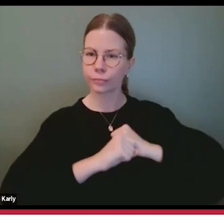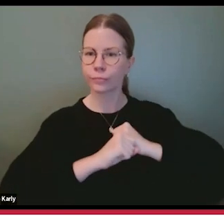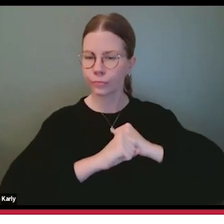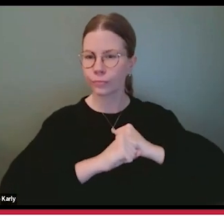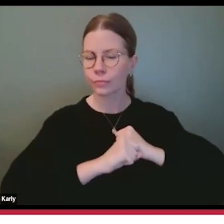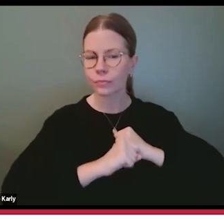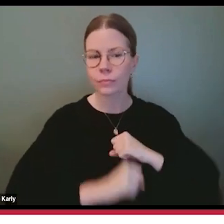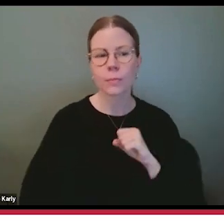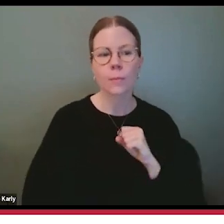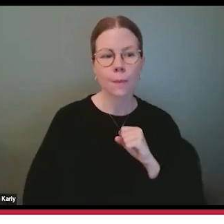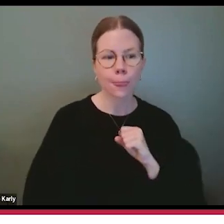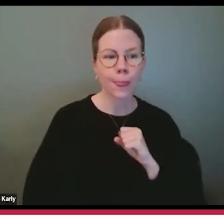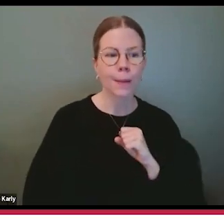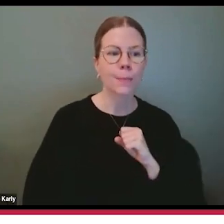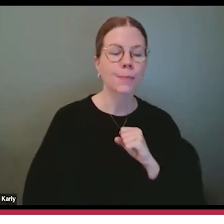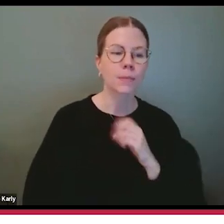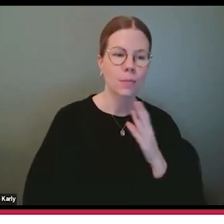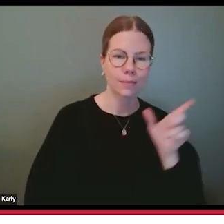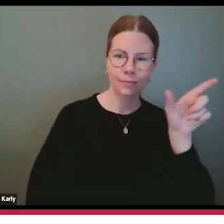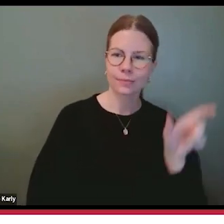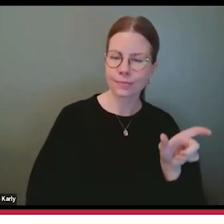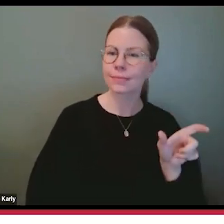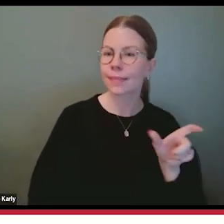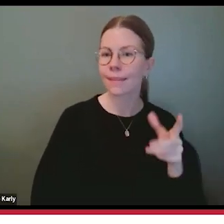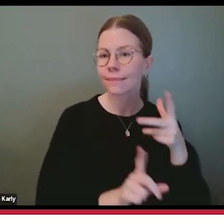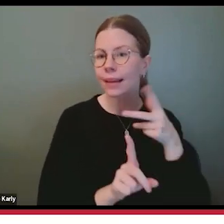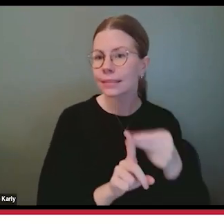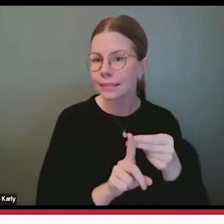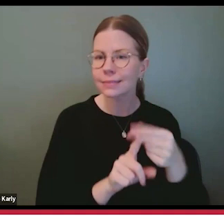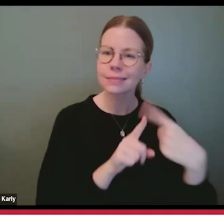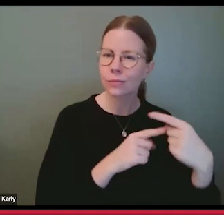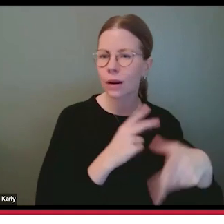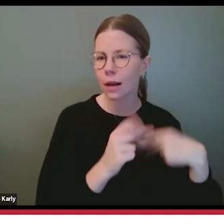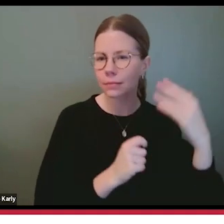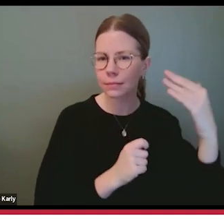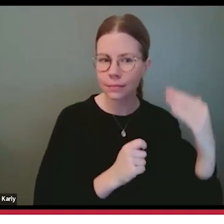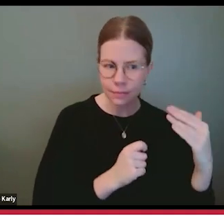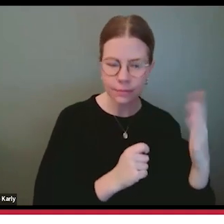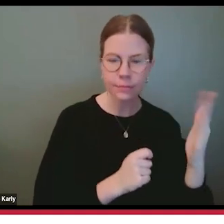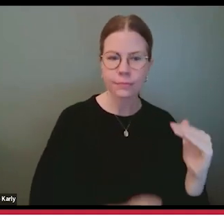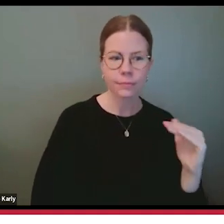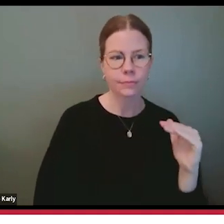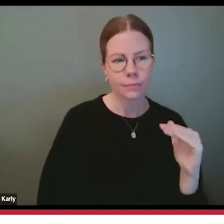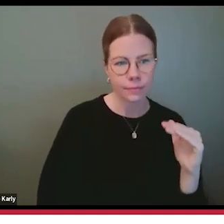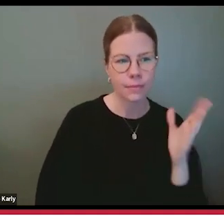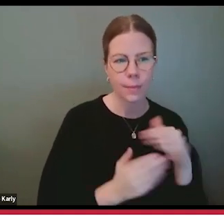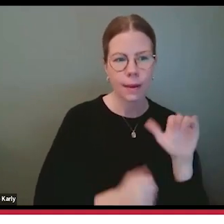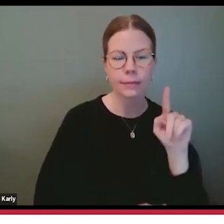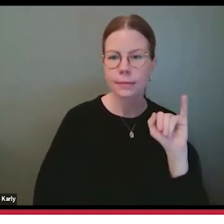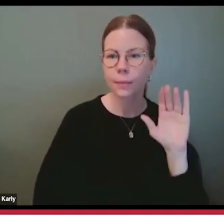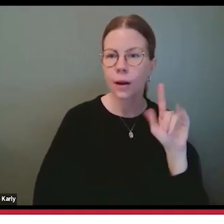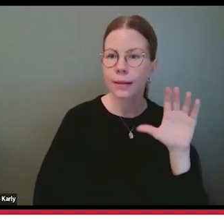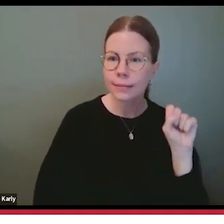side are vaccines, different types of vaccines, and monoclonal antibodies and antiviral